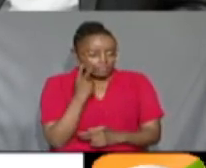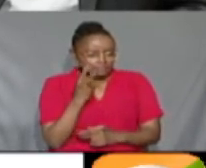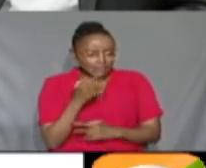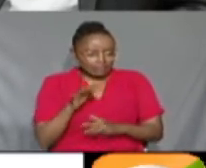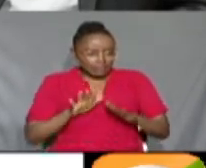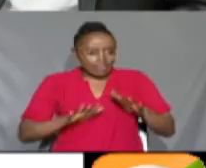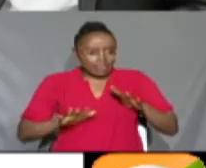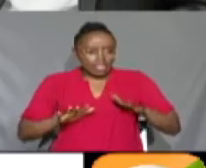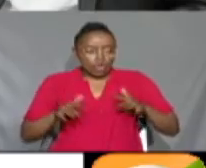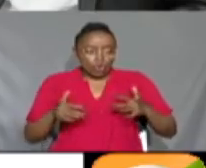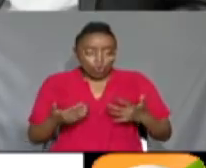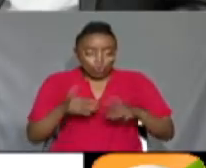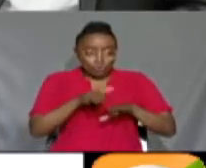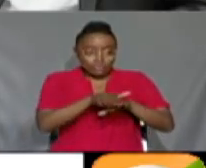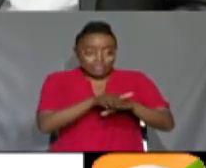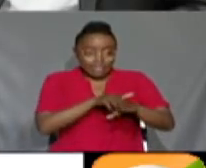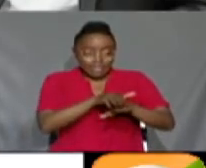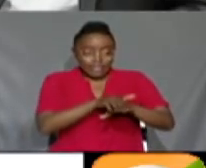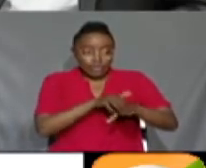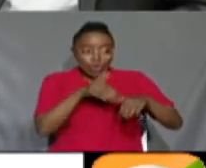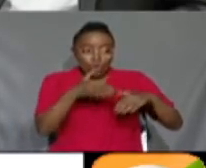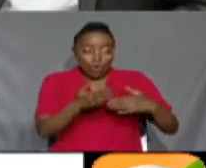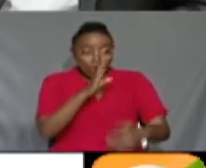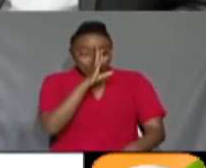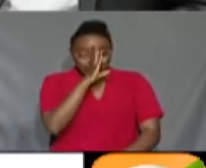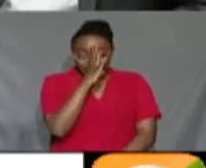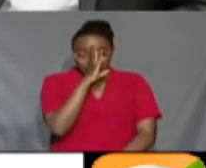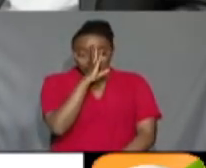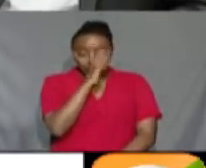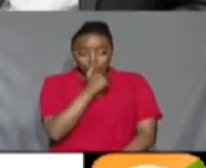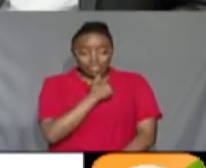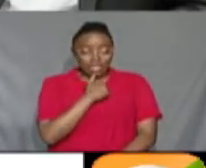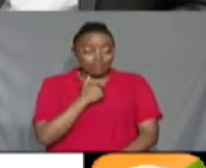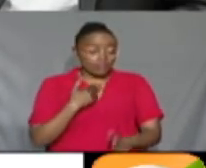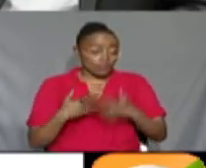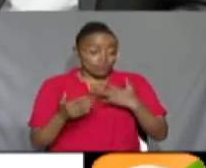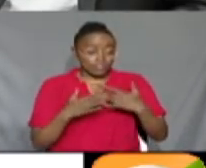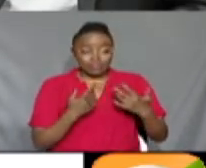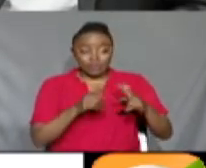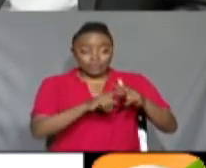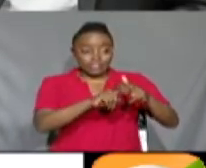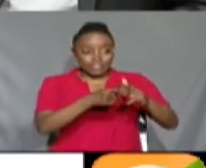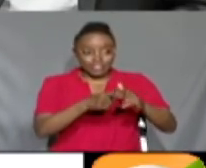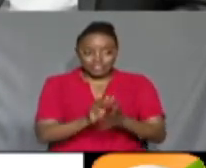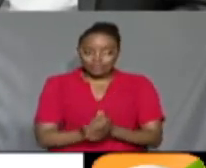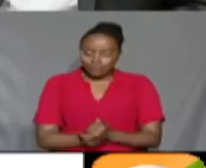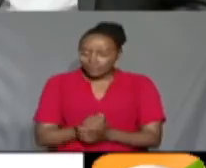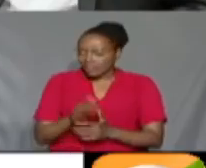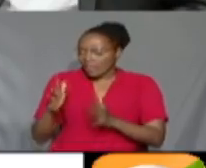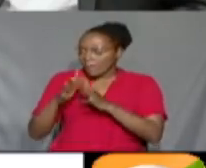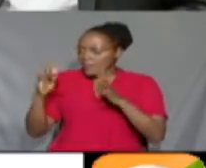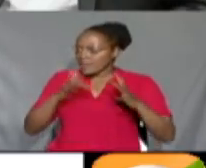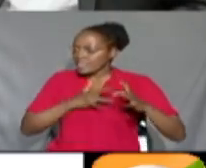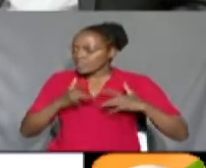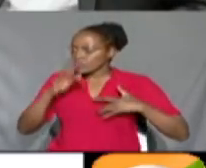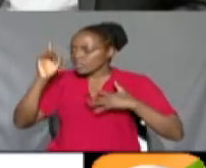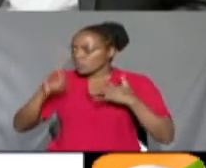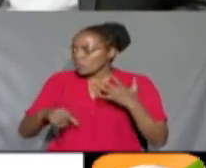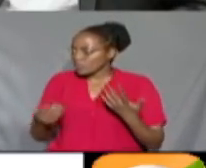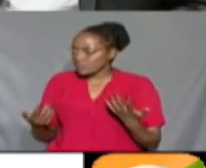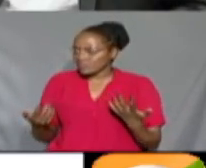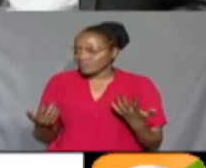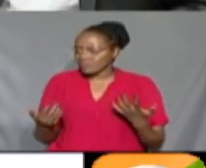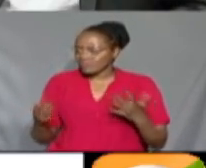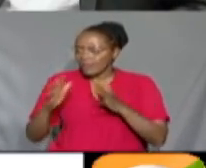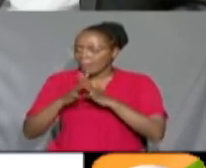hesitating or delaying it or being doubtful of anything that perhaps we started. What is your greatest concern? Before I allow Honorable Junet to